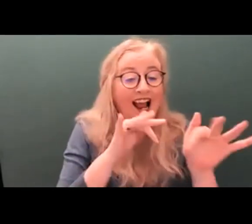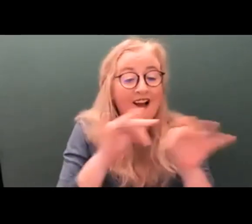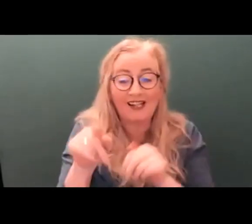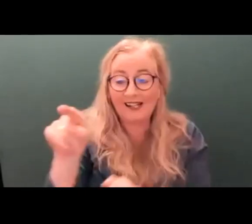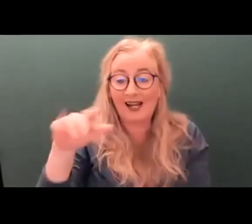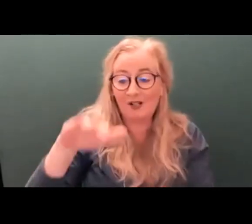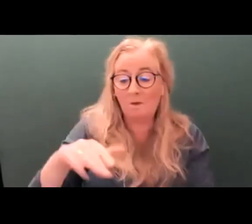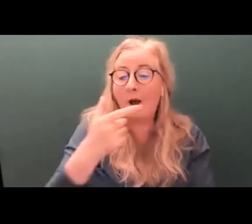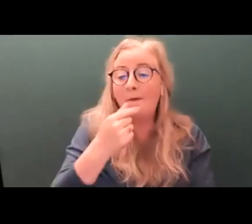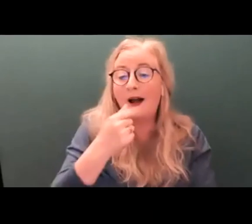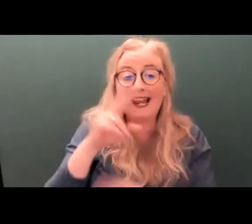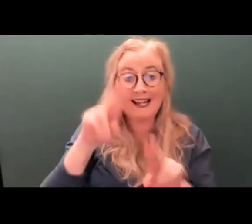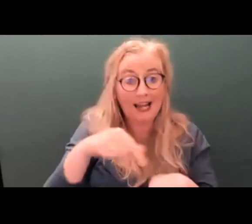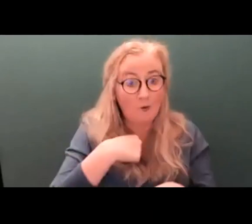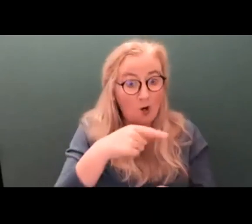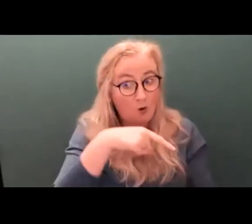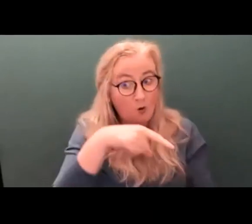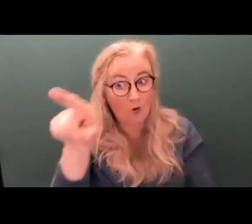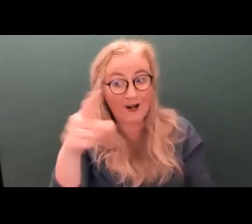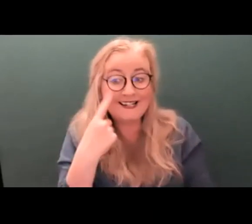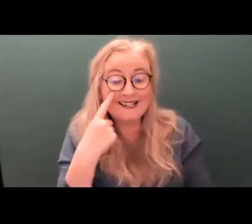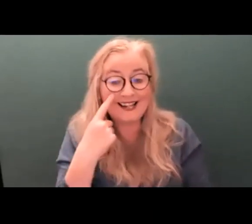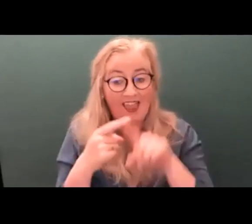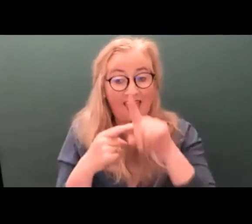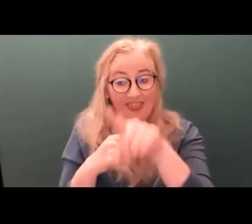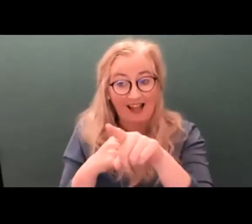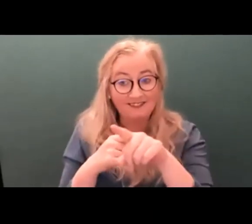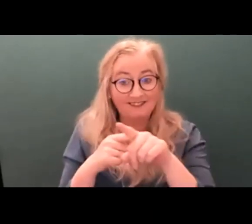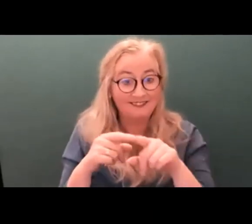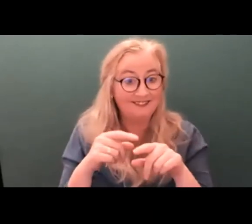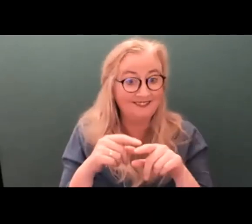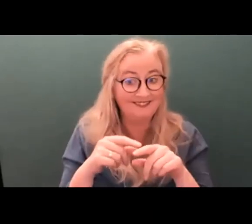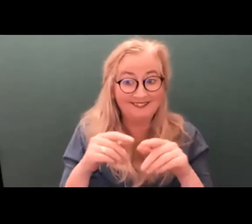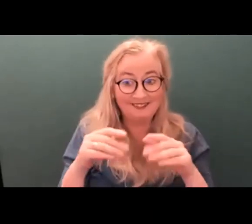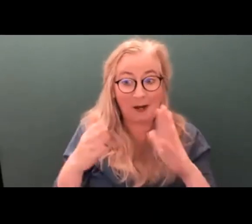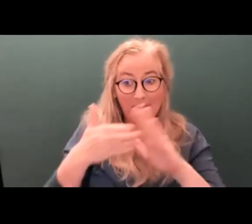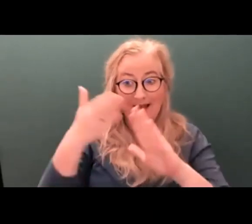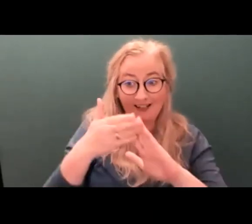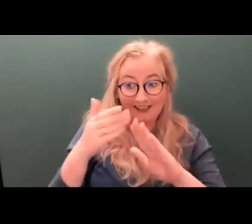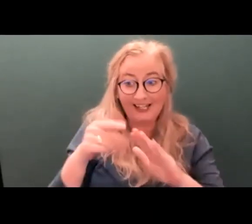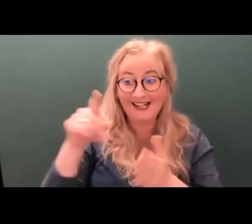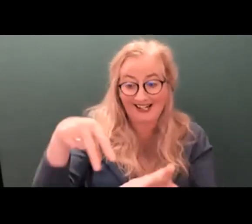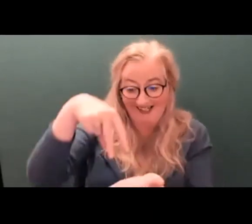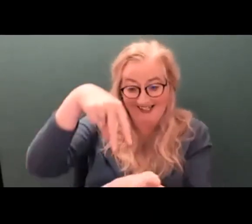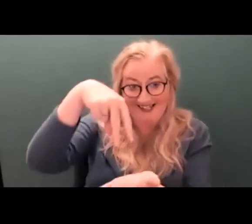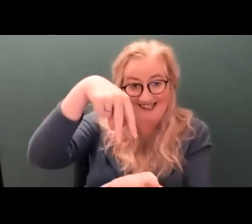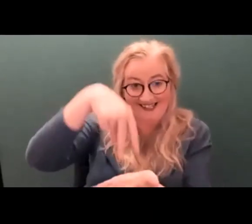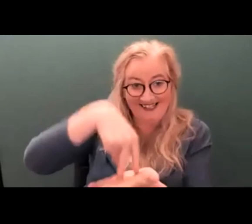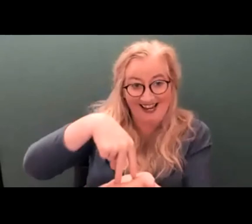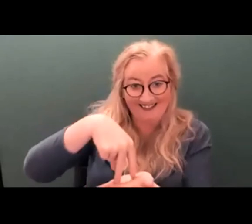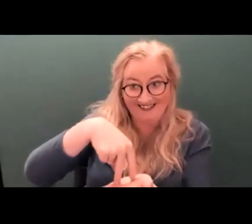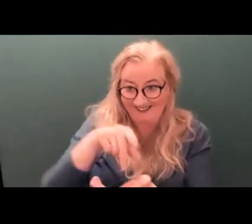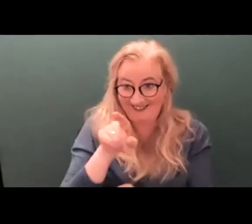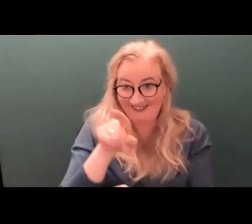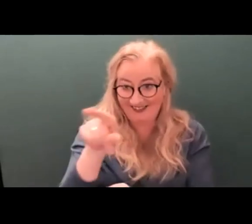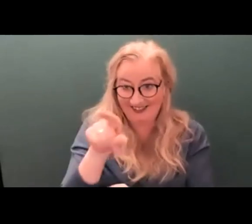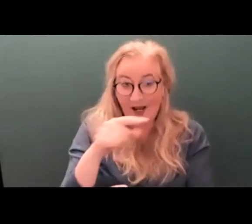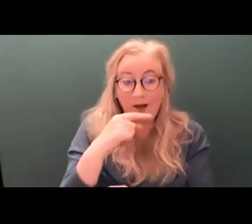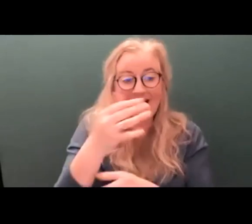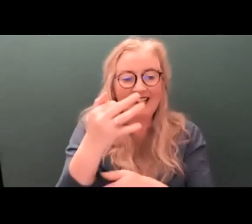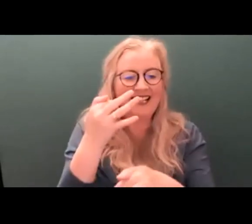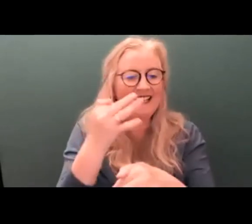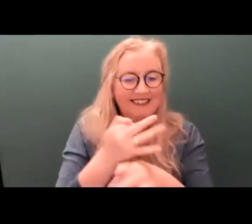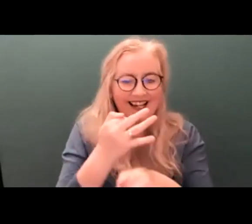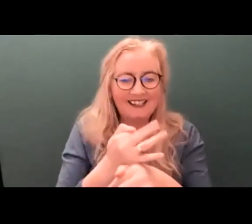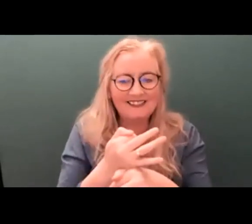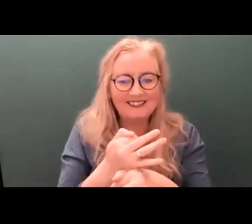his dad, can we go see the Hellfire Club? And he stood there. And although his dad assures